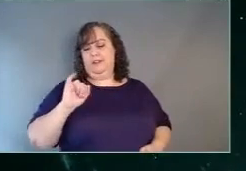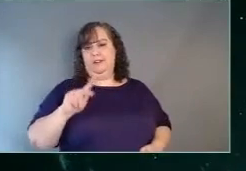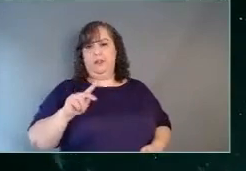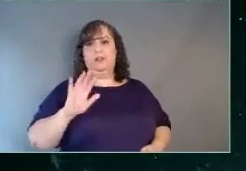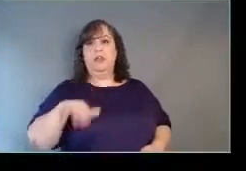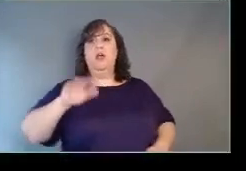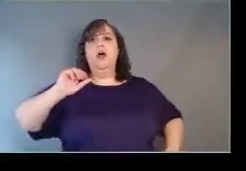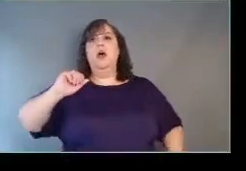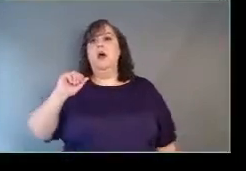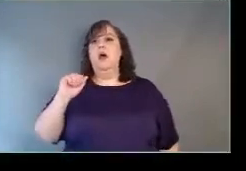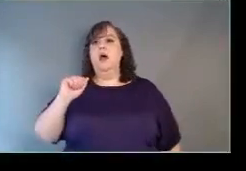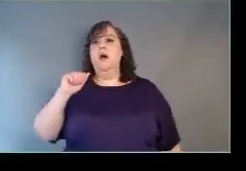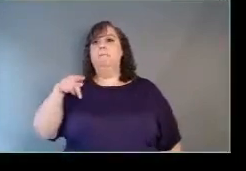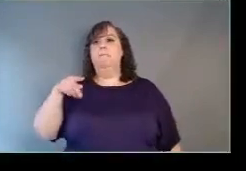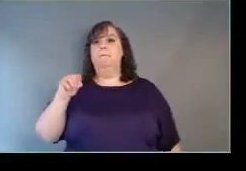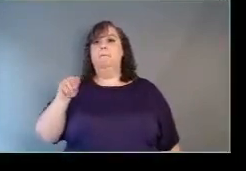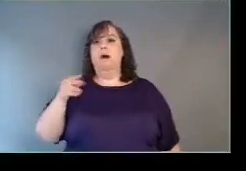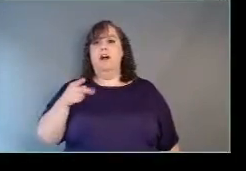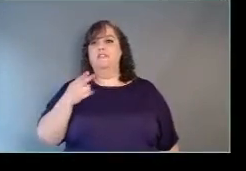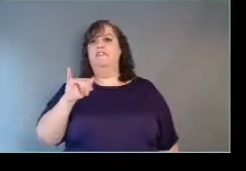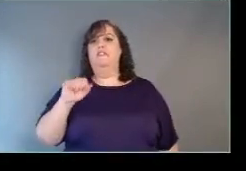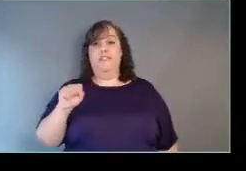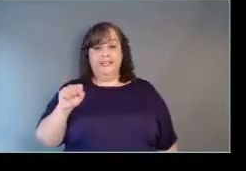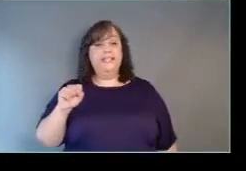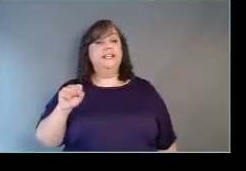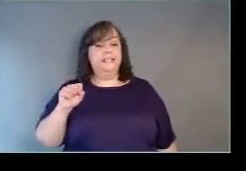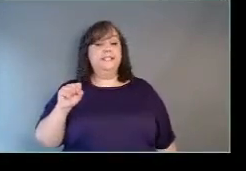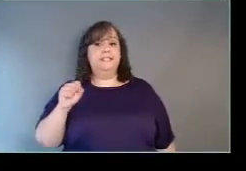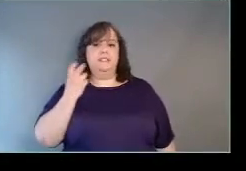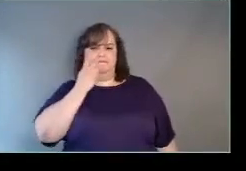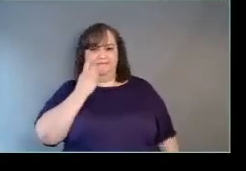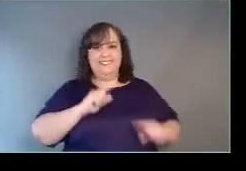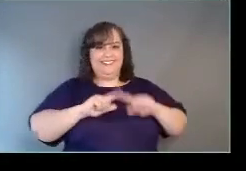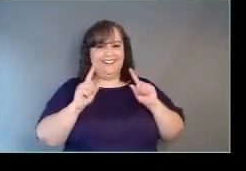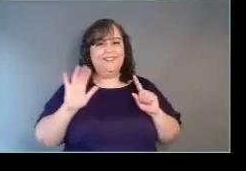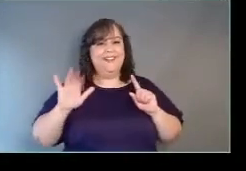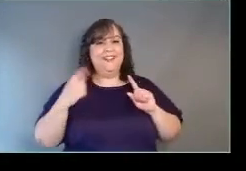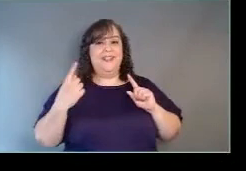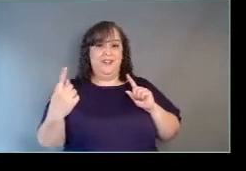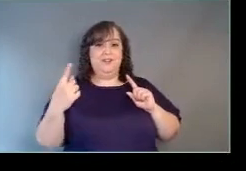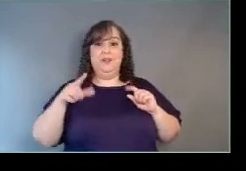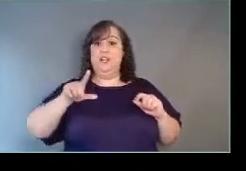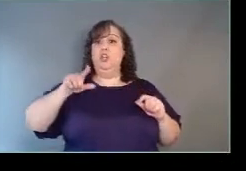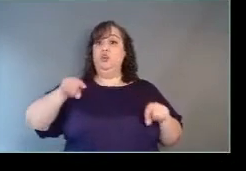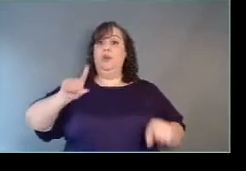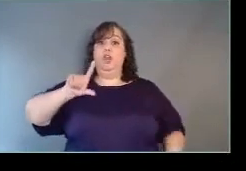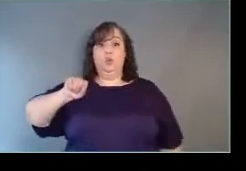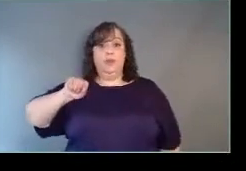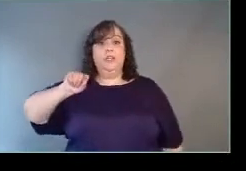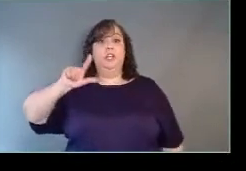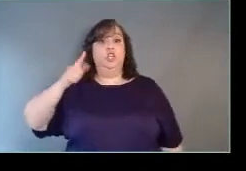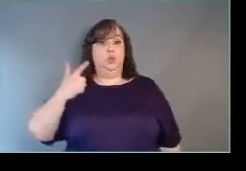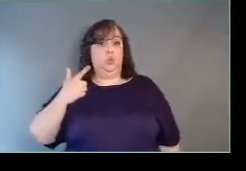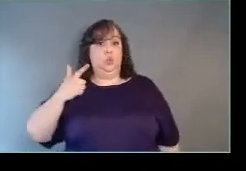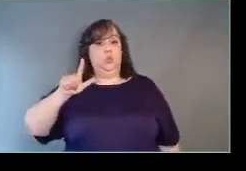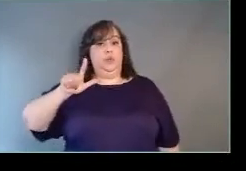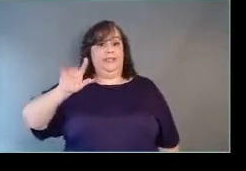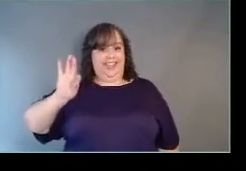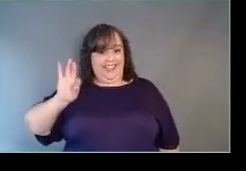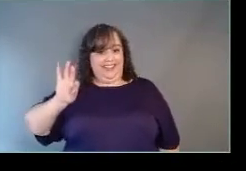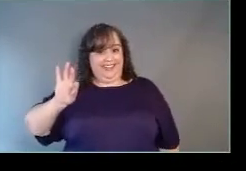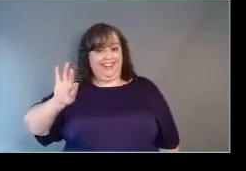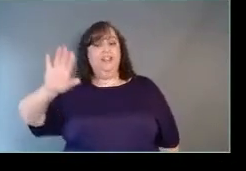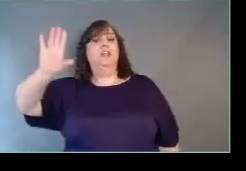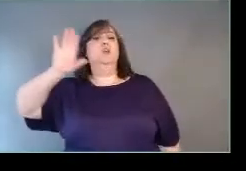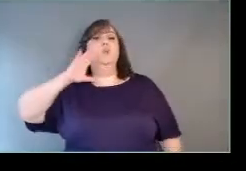was referenced, is an asteroid that in 2029 will make a close approach to Earth. It will not hit the Earth